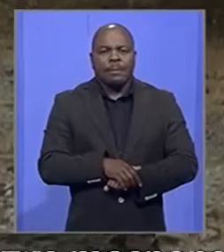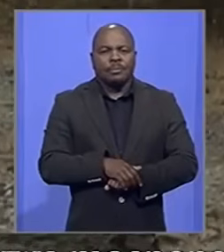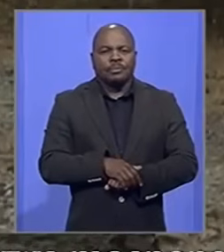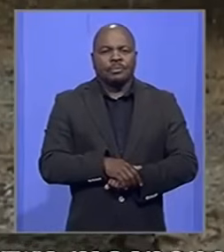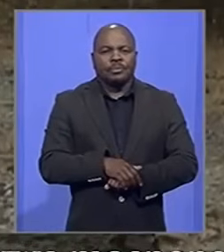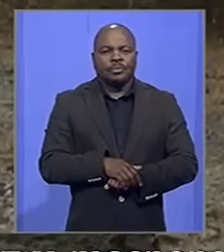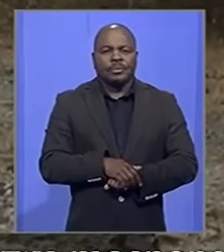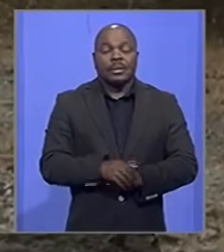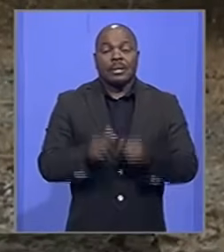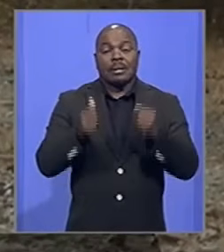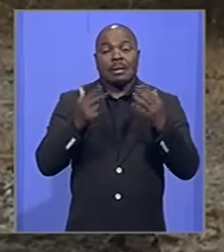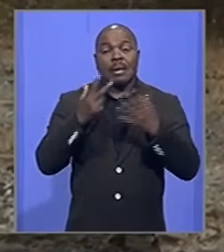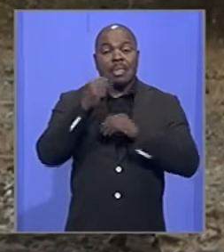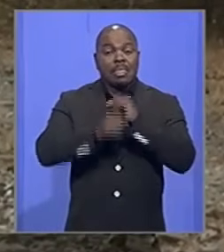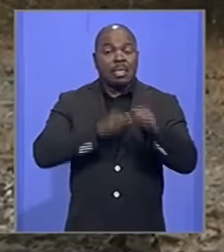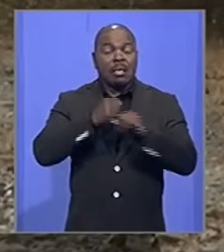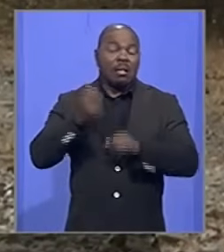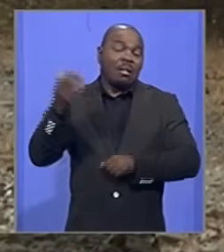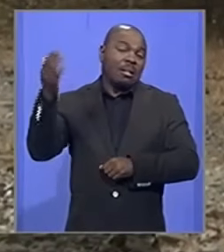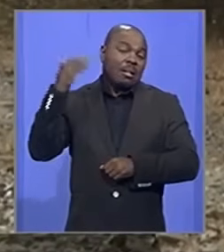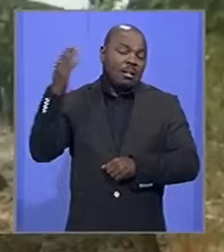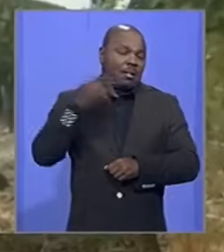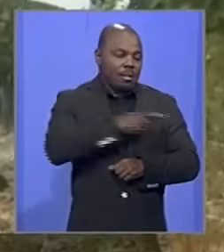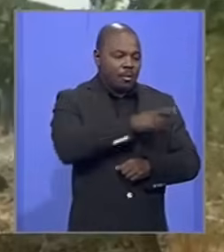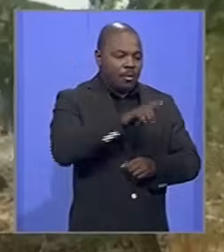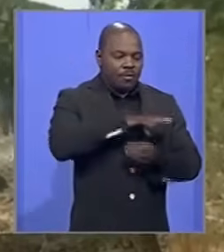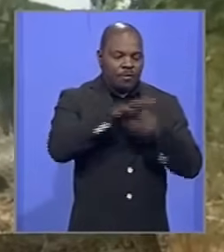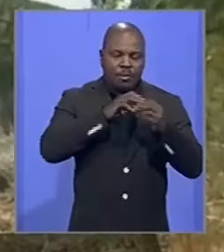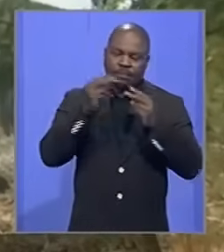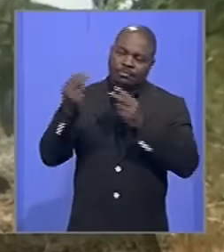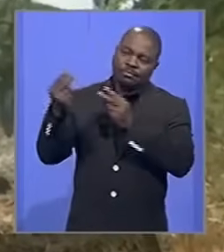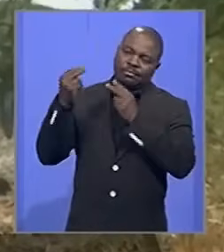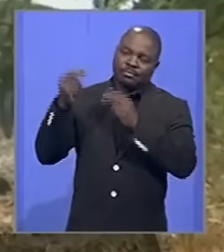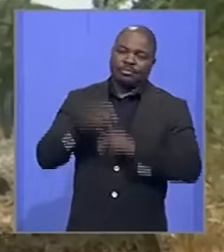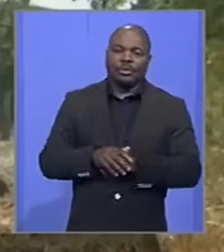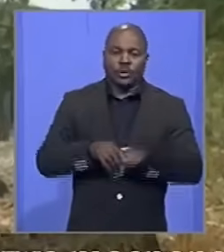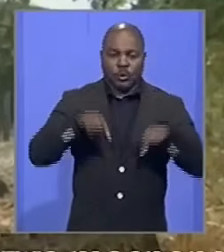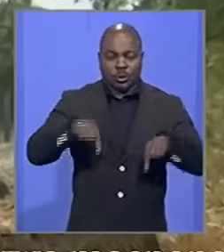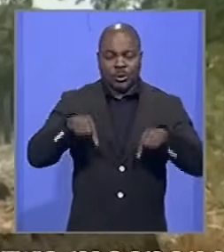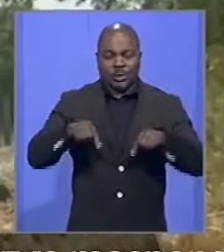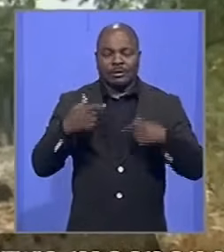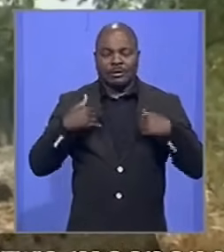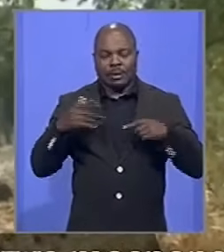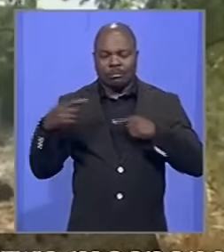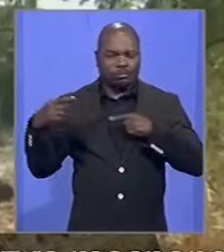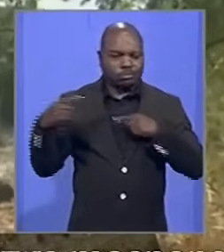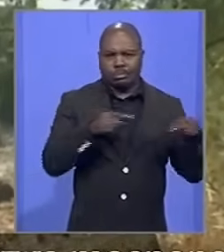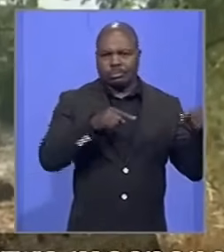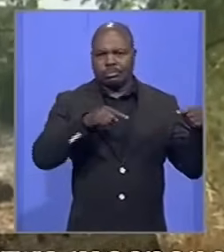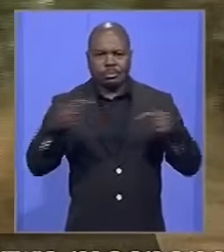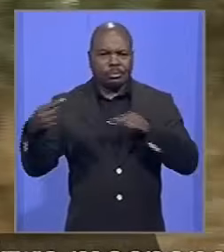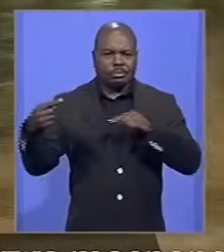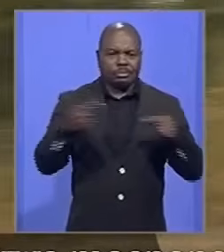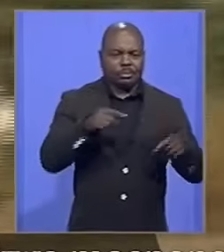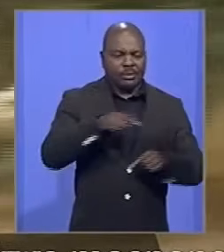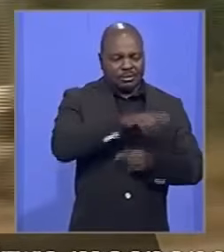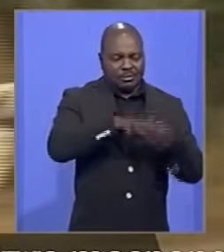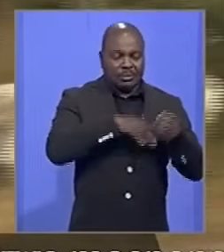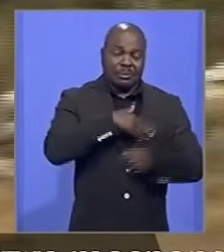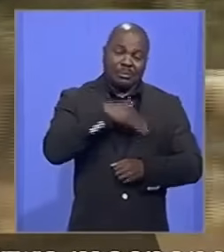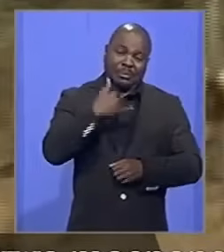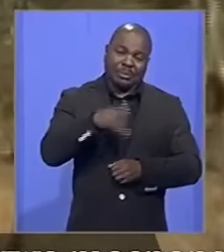Ke dingwaga di le robedi jaanong ba gopola ba malapa a bone letsatsi le simolotse ka dikgogakgogano go malapa ano a